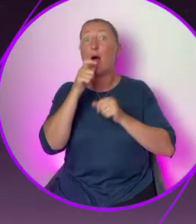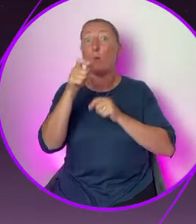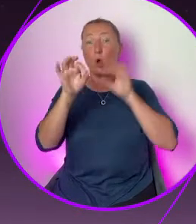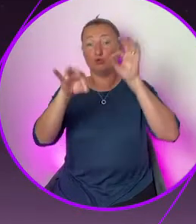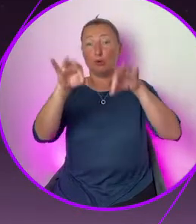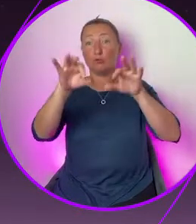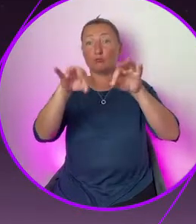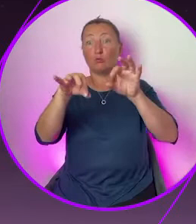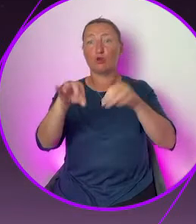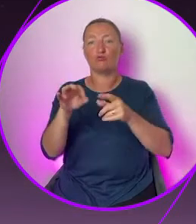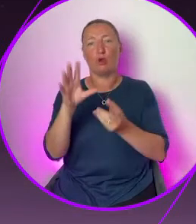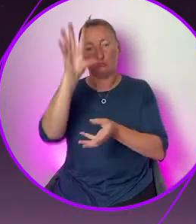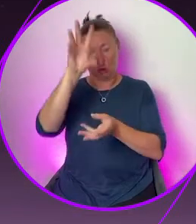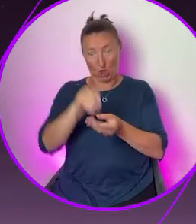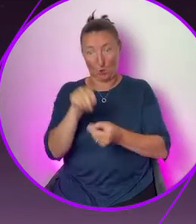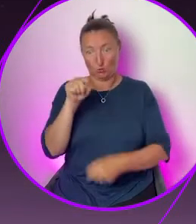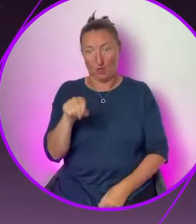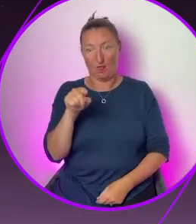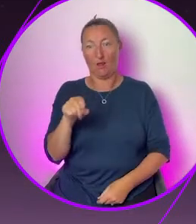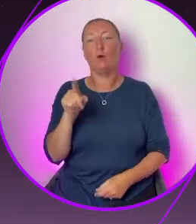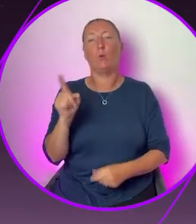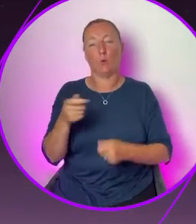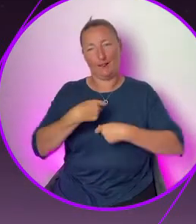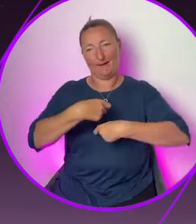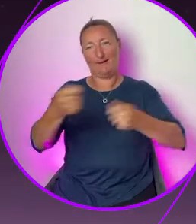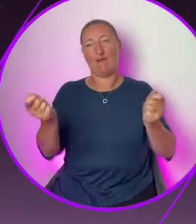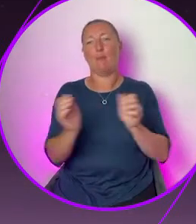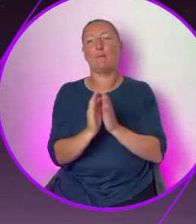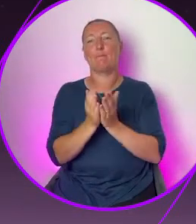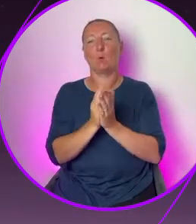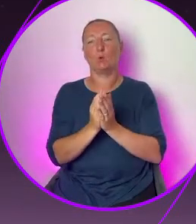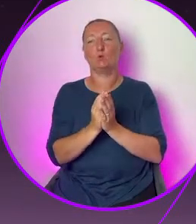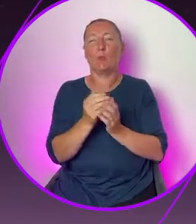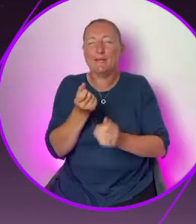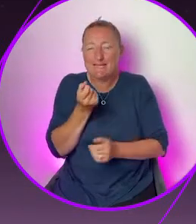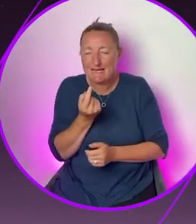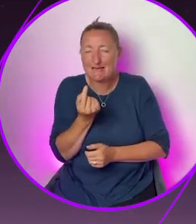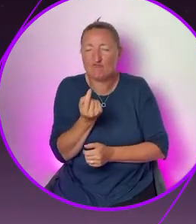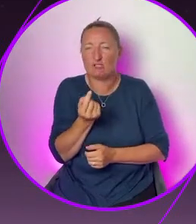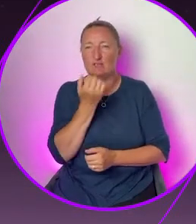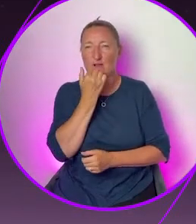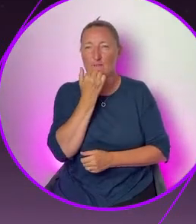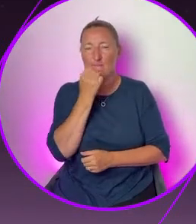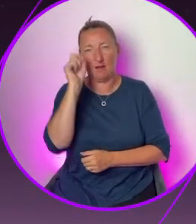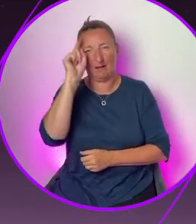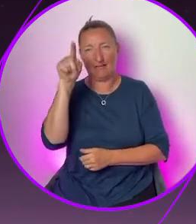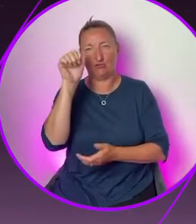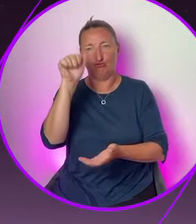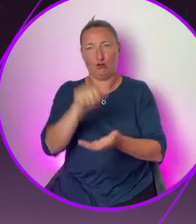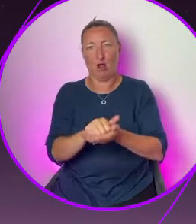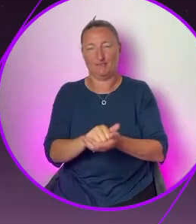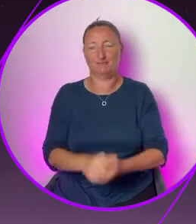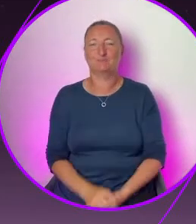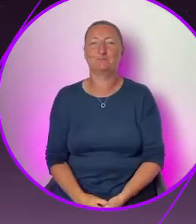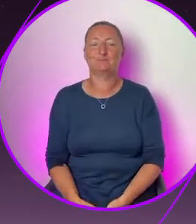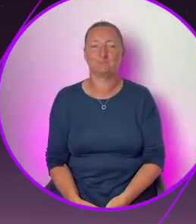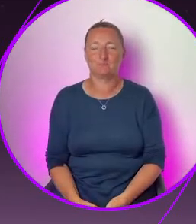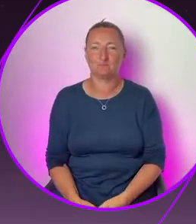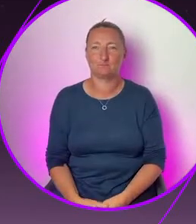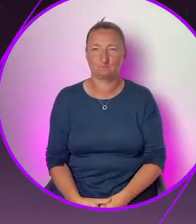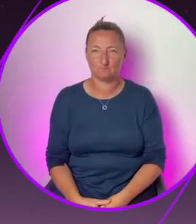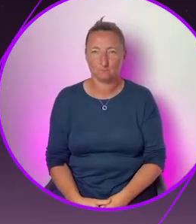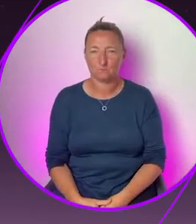metaverse. Now, full disclosure, we were not completely sure about utilizing this term when we started our research